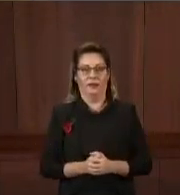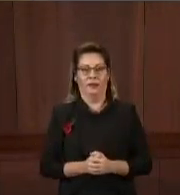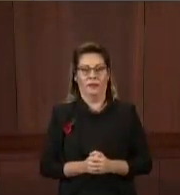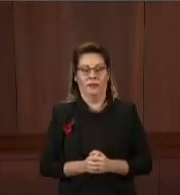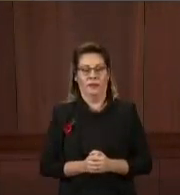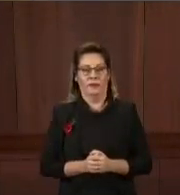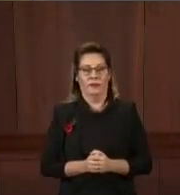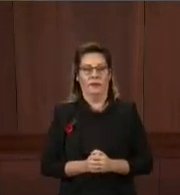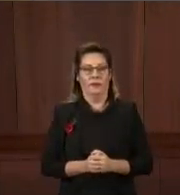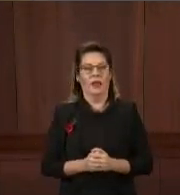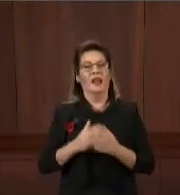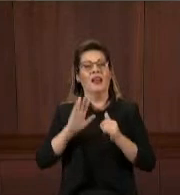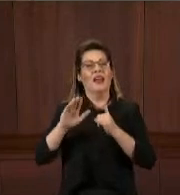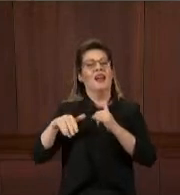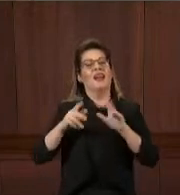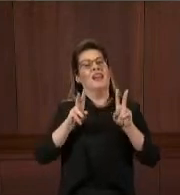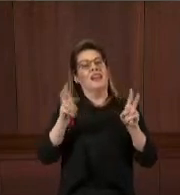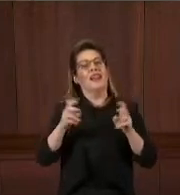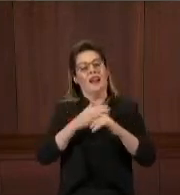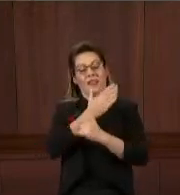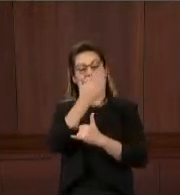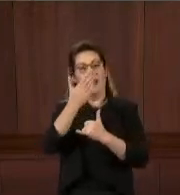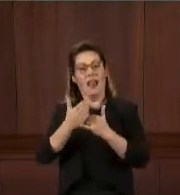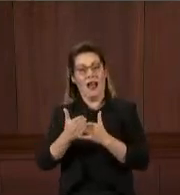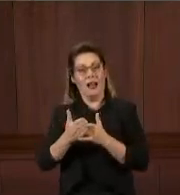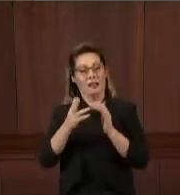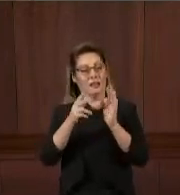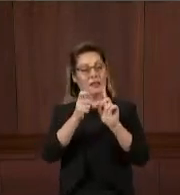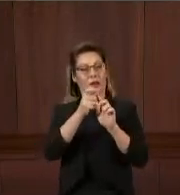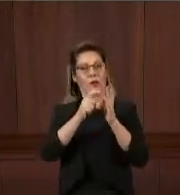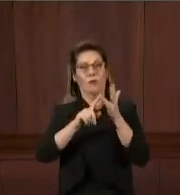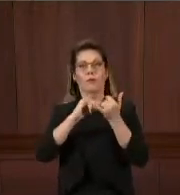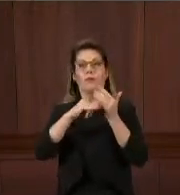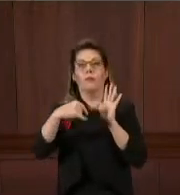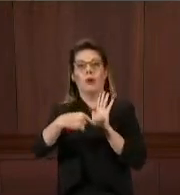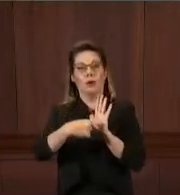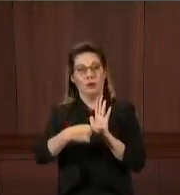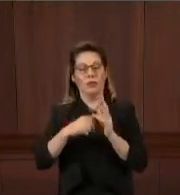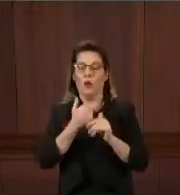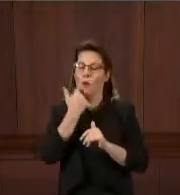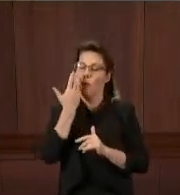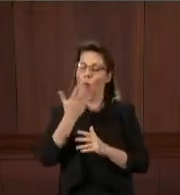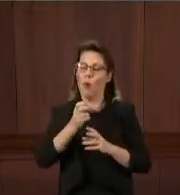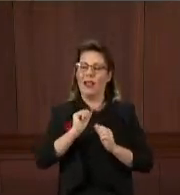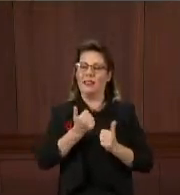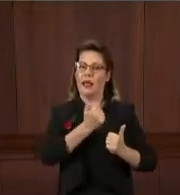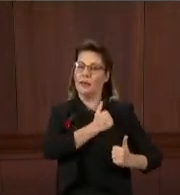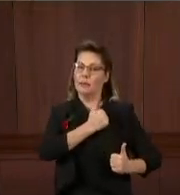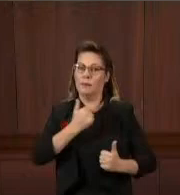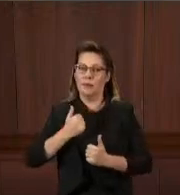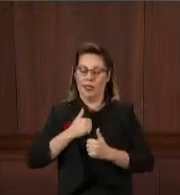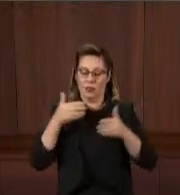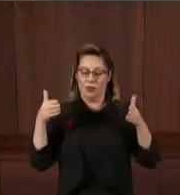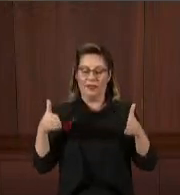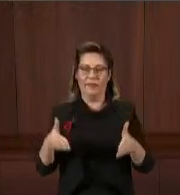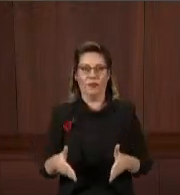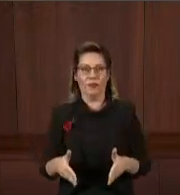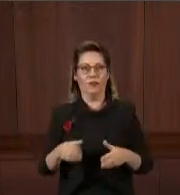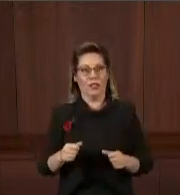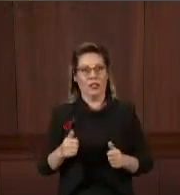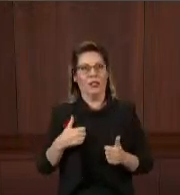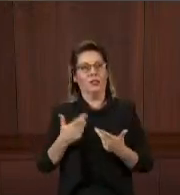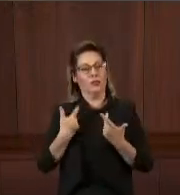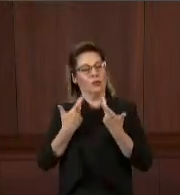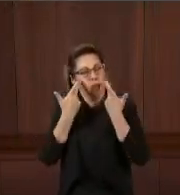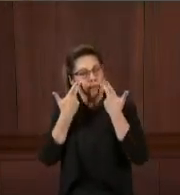at military funerals and commemorative services to indicate that, having completed a life's work, a soldier is now